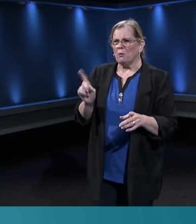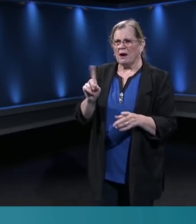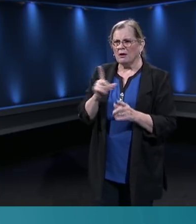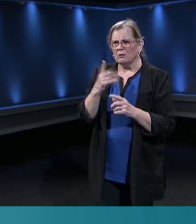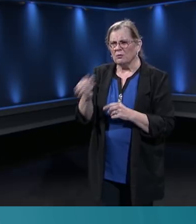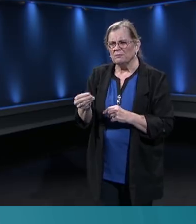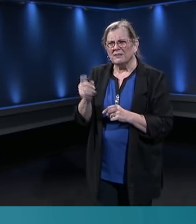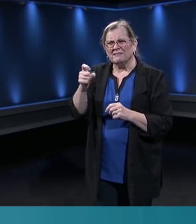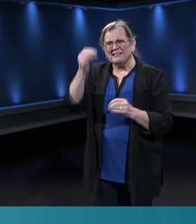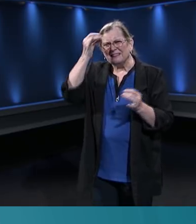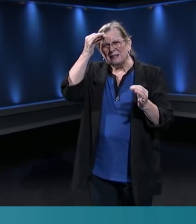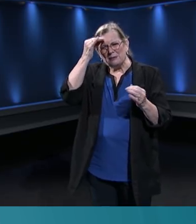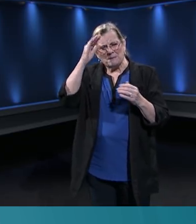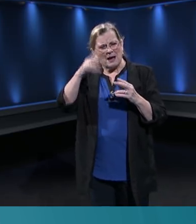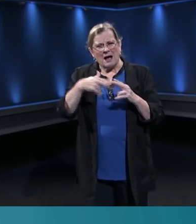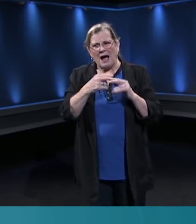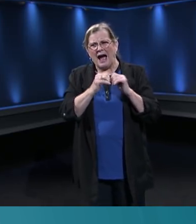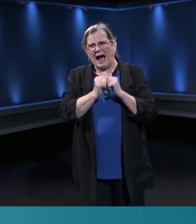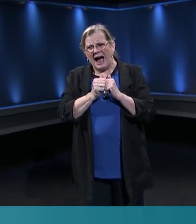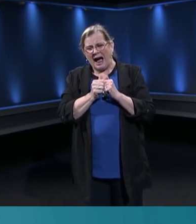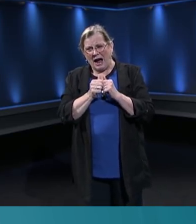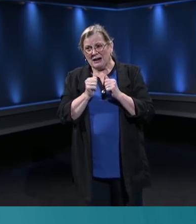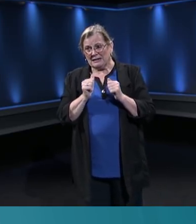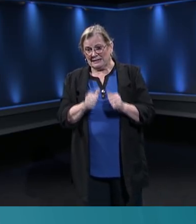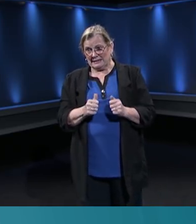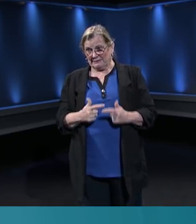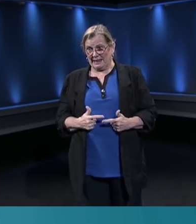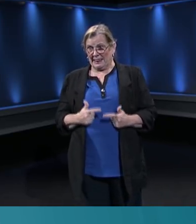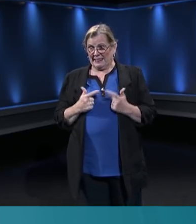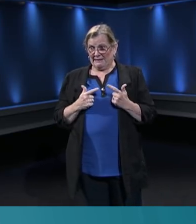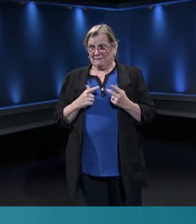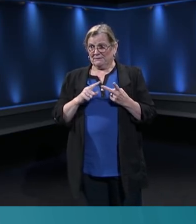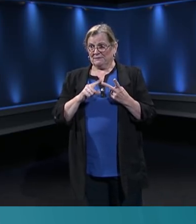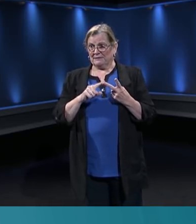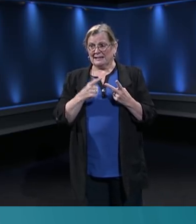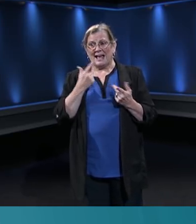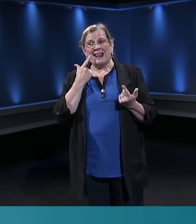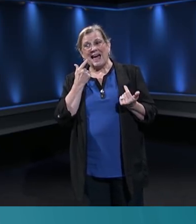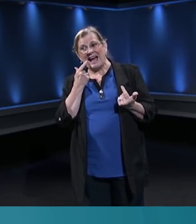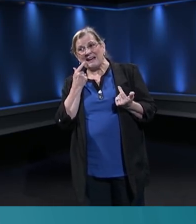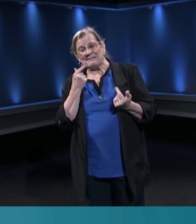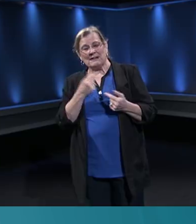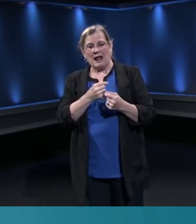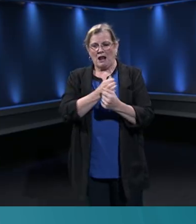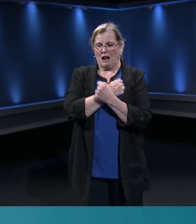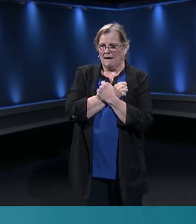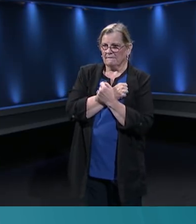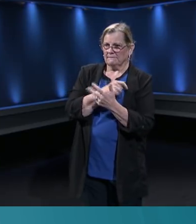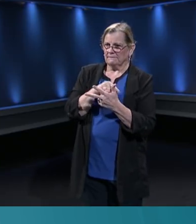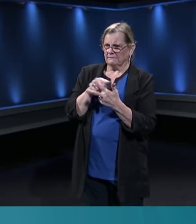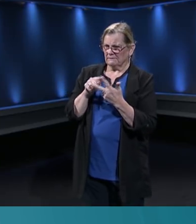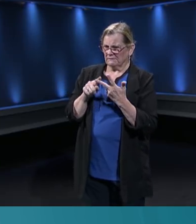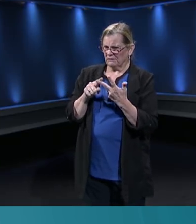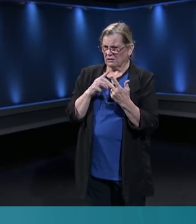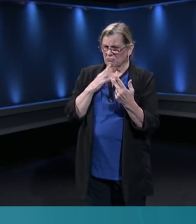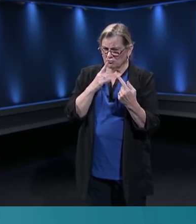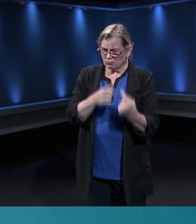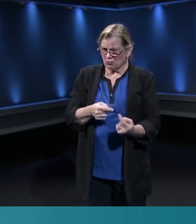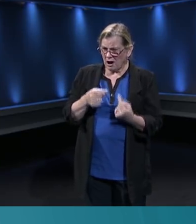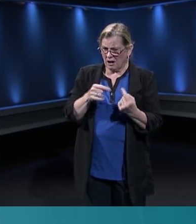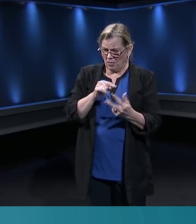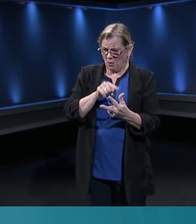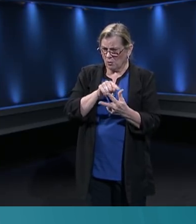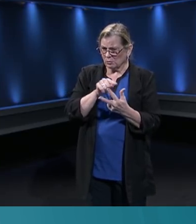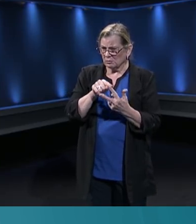as, is it impacting our ability to live, laugh, and love? So when you see your child, are they struggling in school? Are they